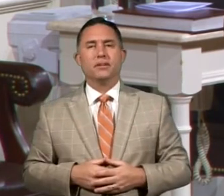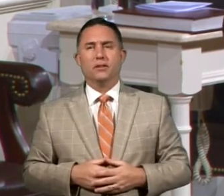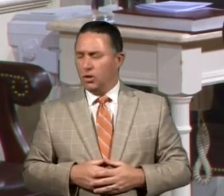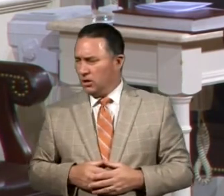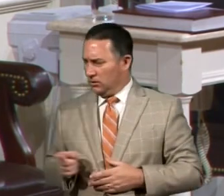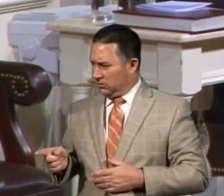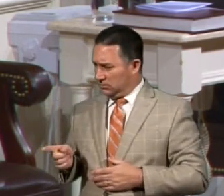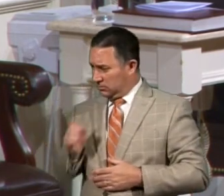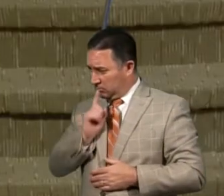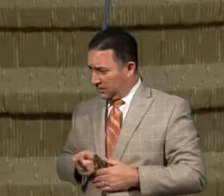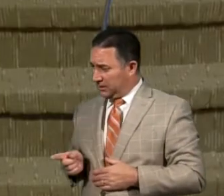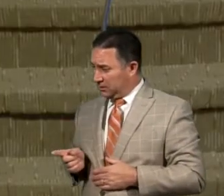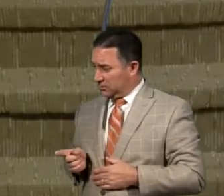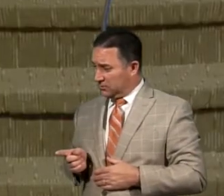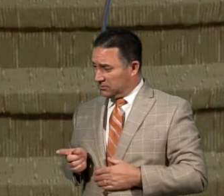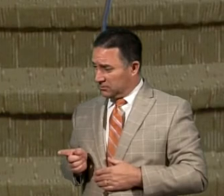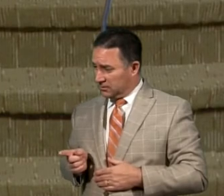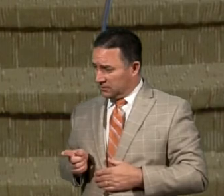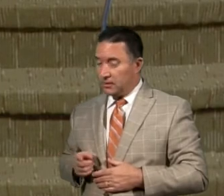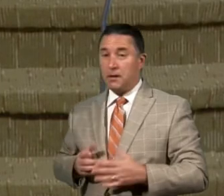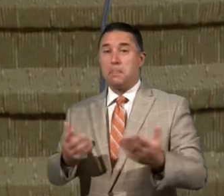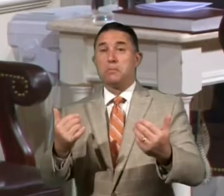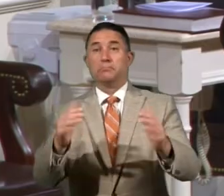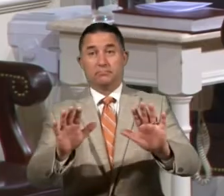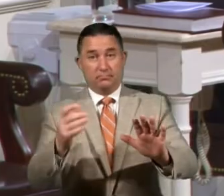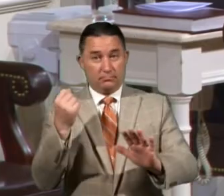I said, really? Now,